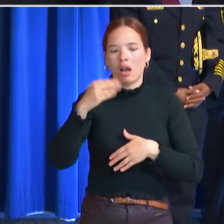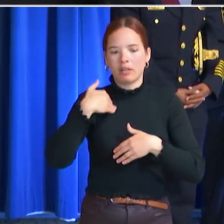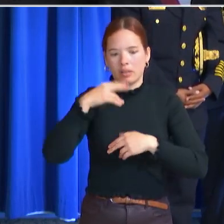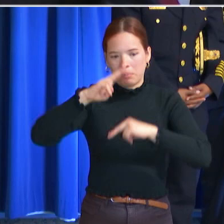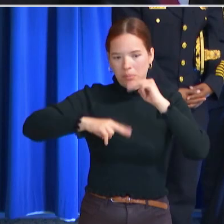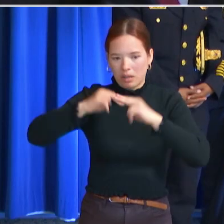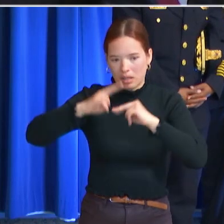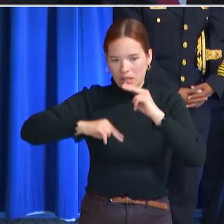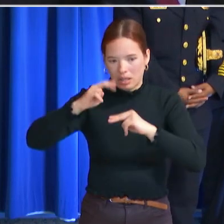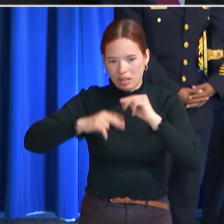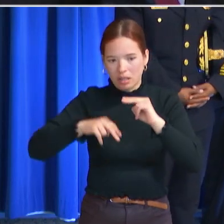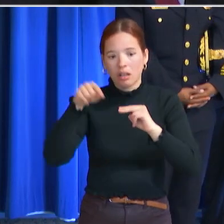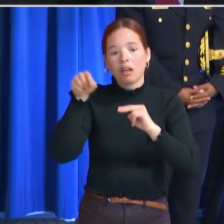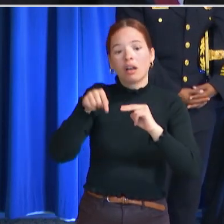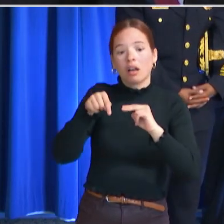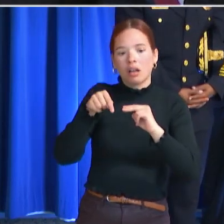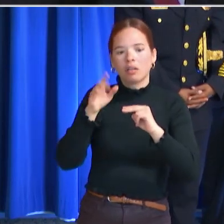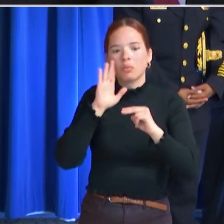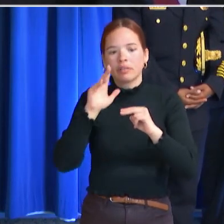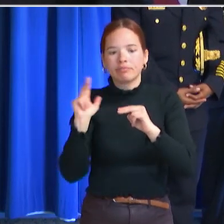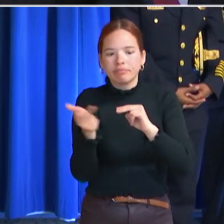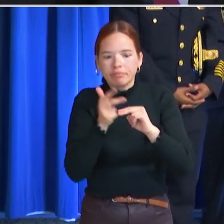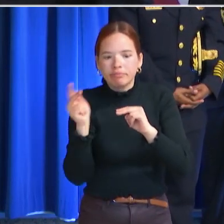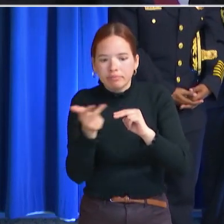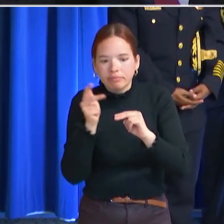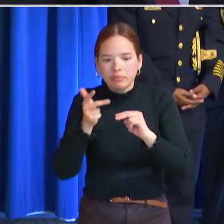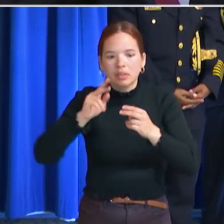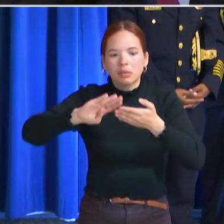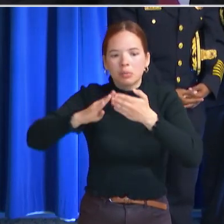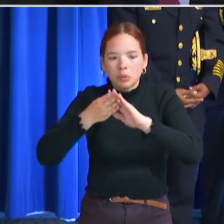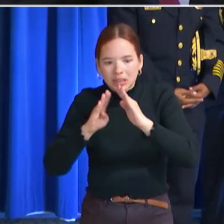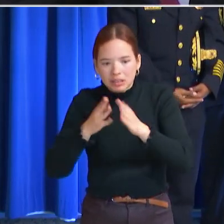our Focus Patrol and community engagement strategy.